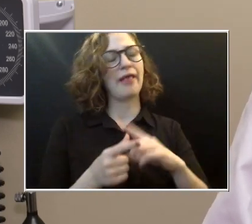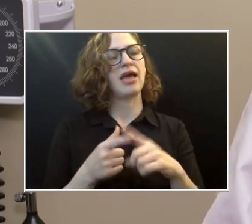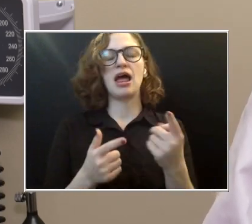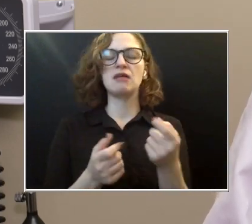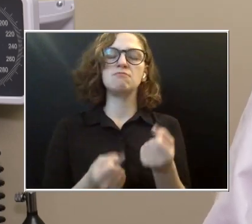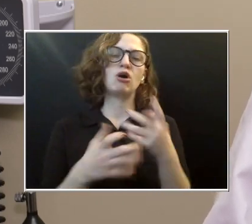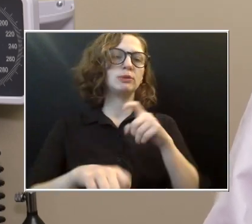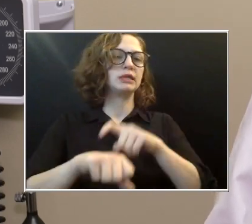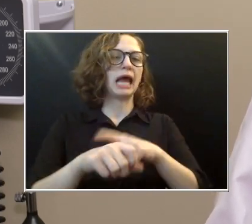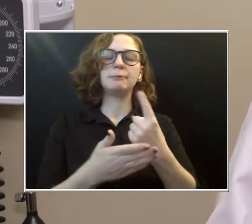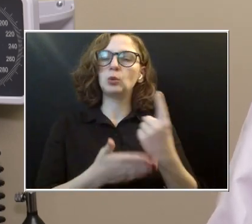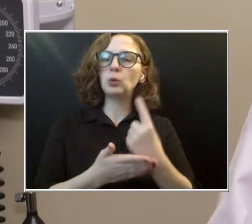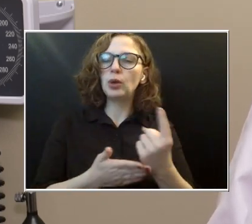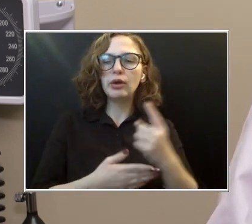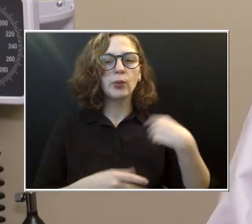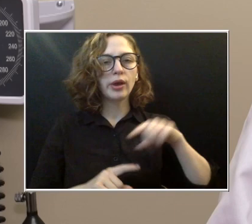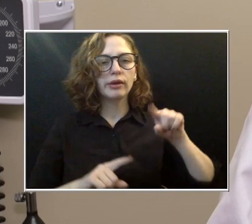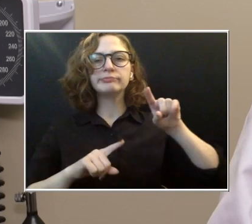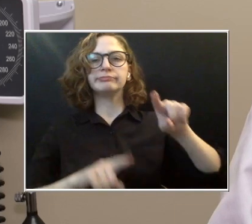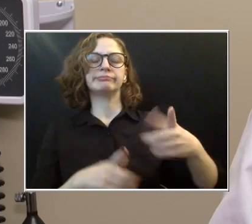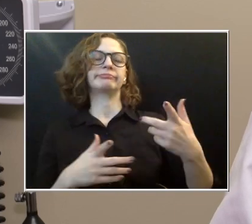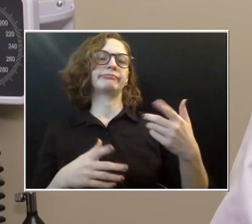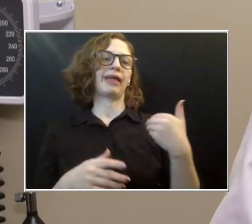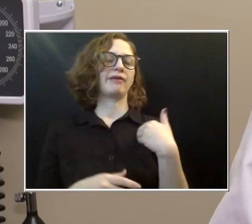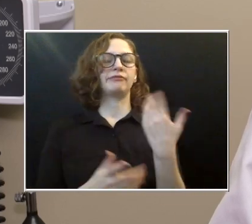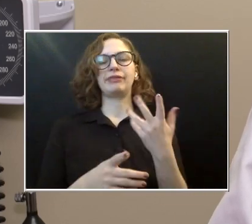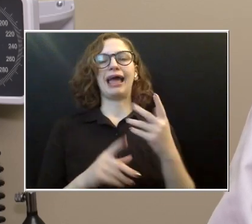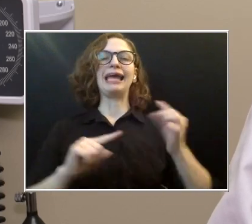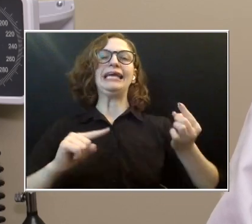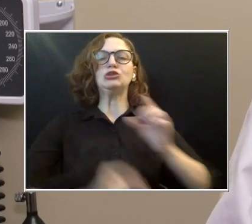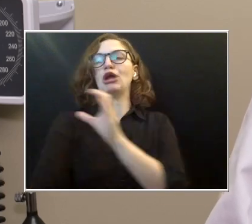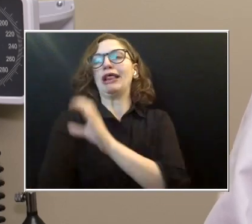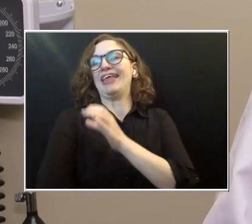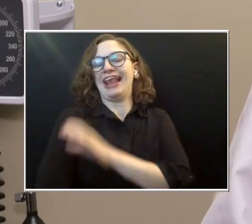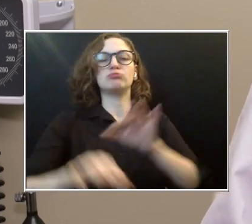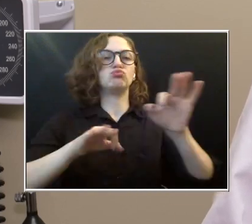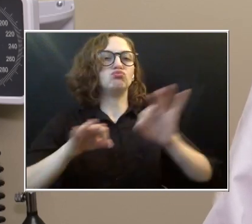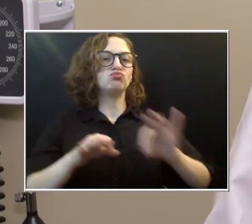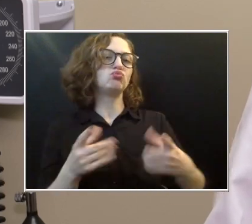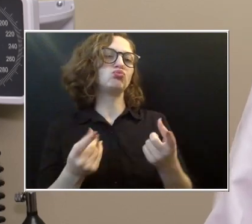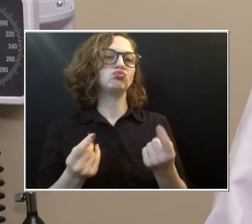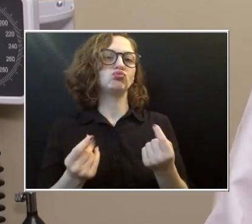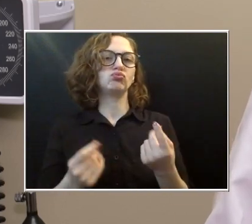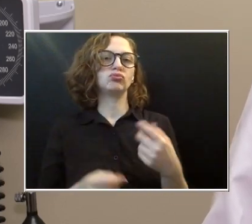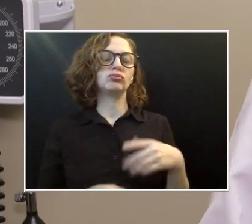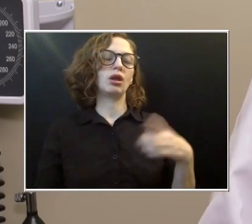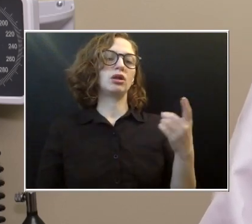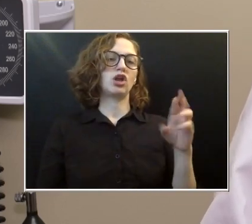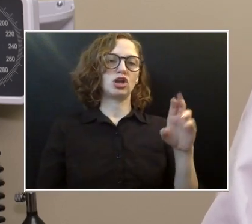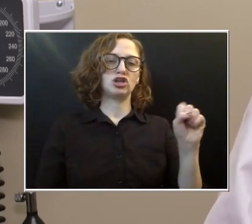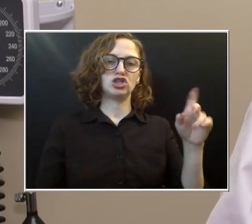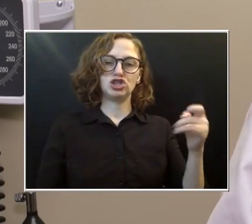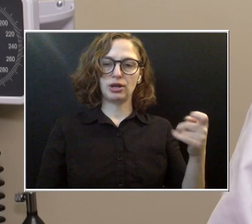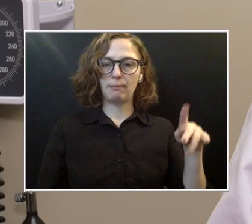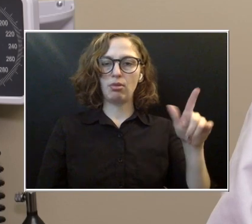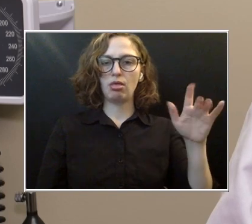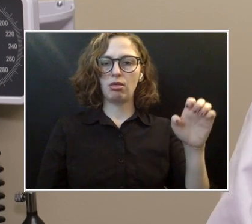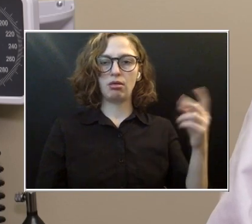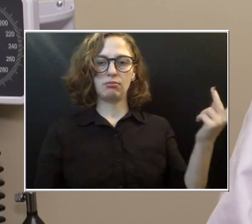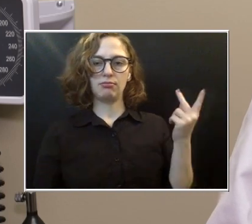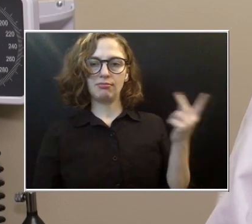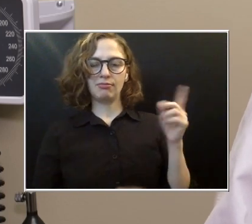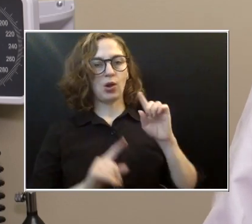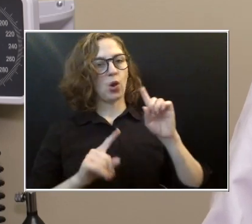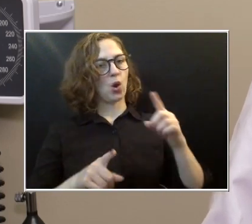of situations. Dr. Shuppel and I are there most of the days covering, taking care of our patients through our